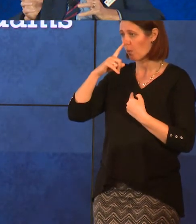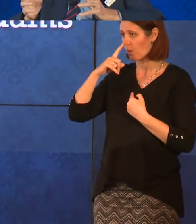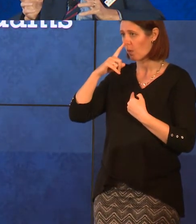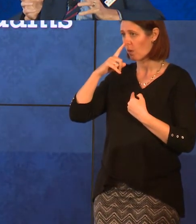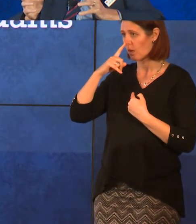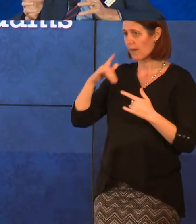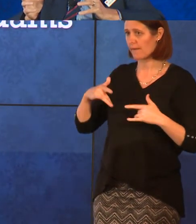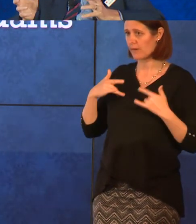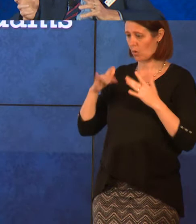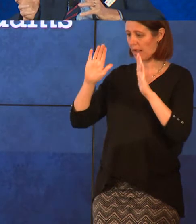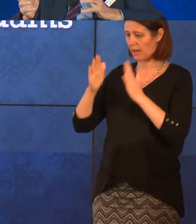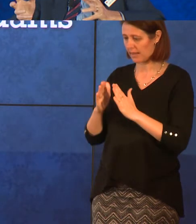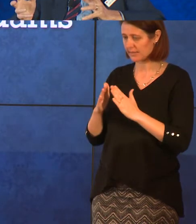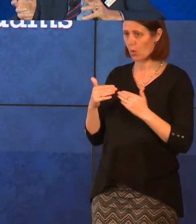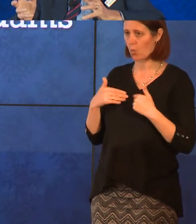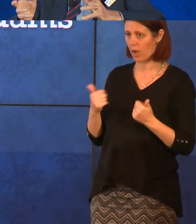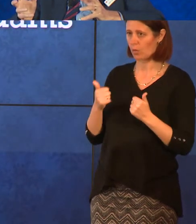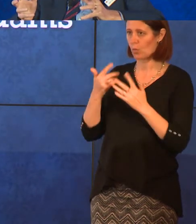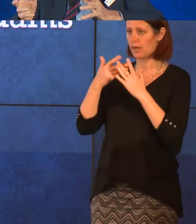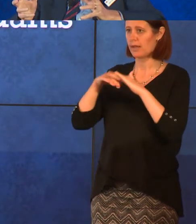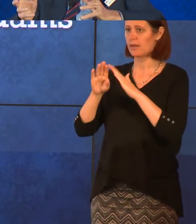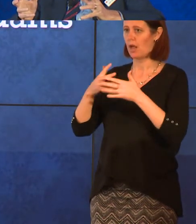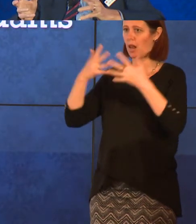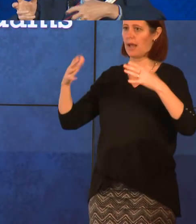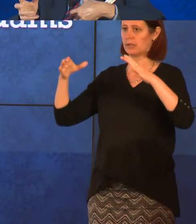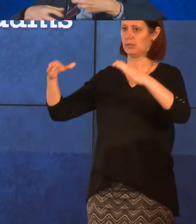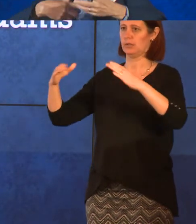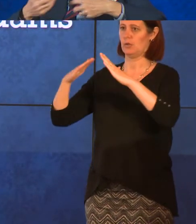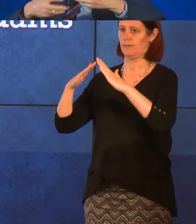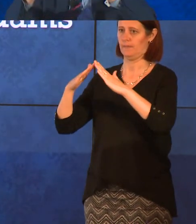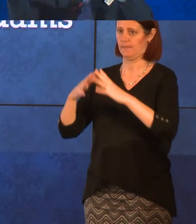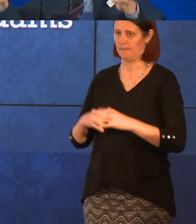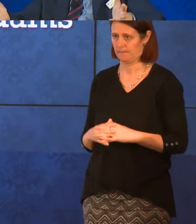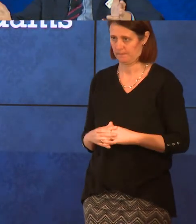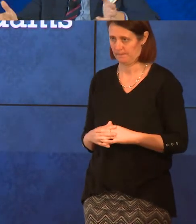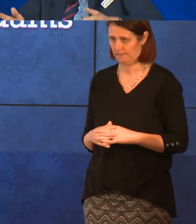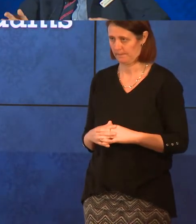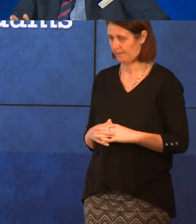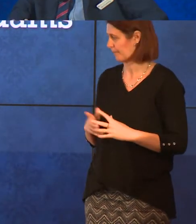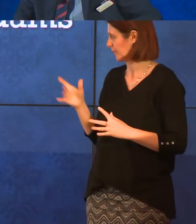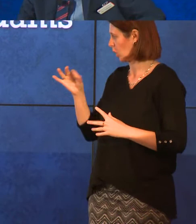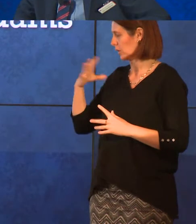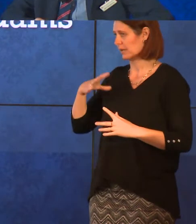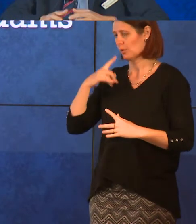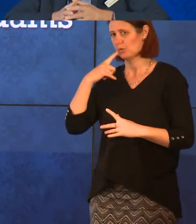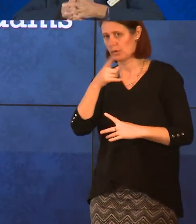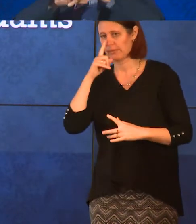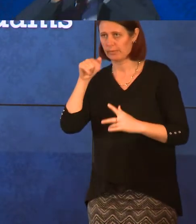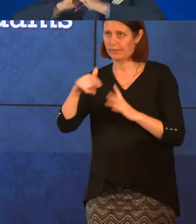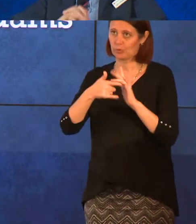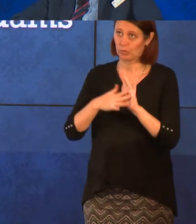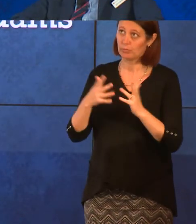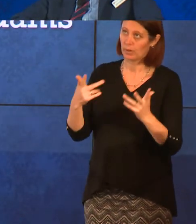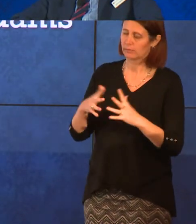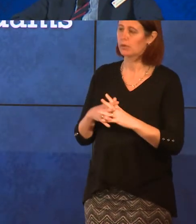less well when they're in large settings. Now, one of the, I don't need to tell people in this room,